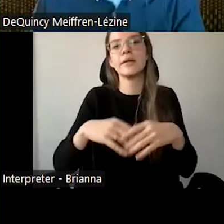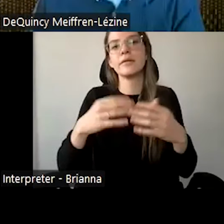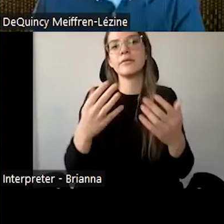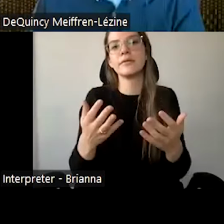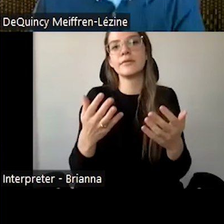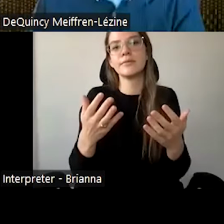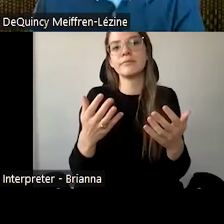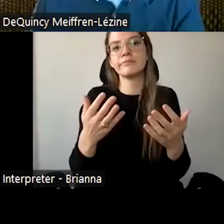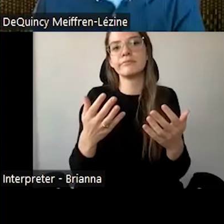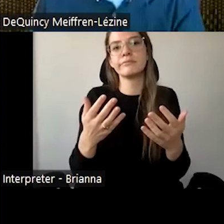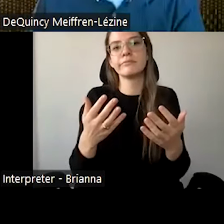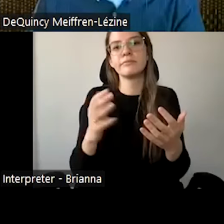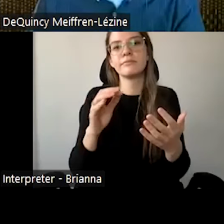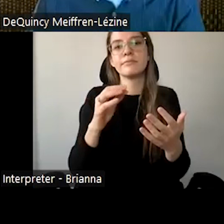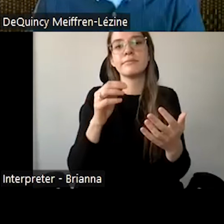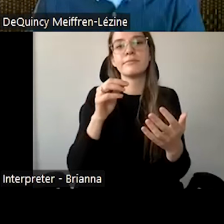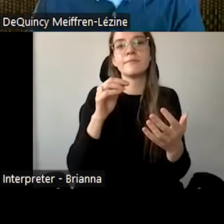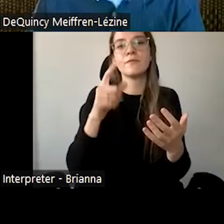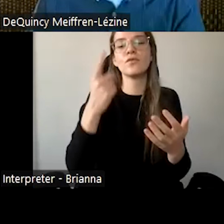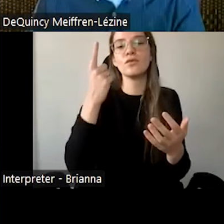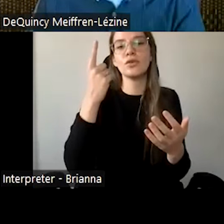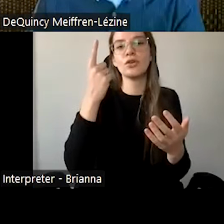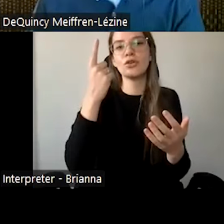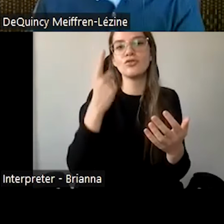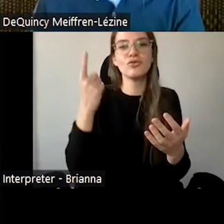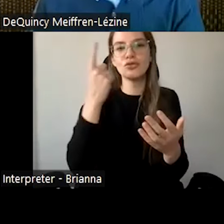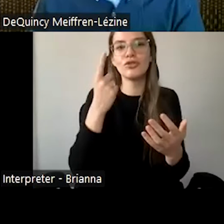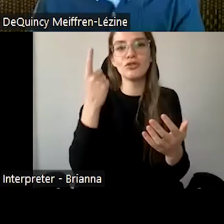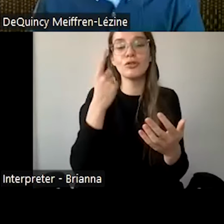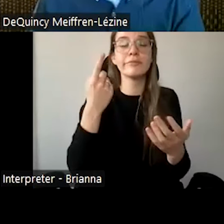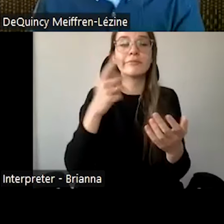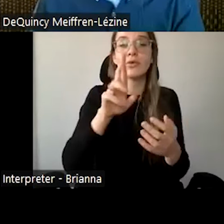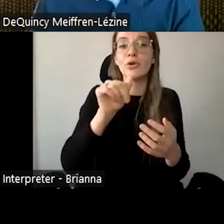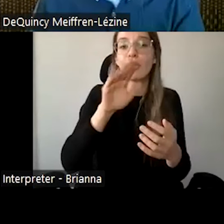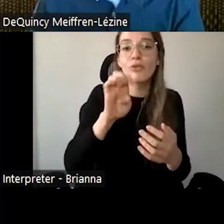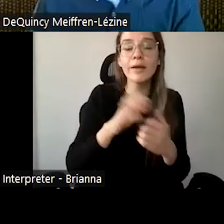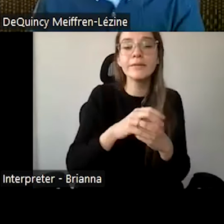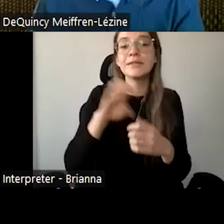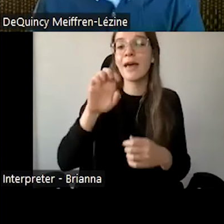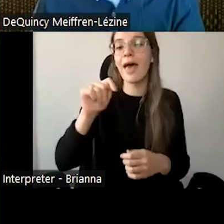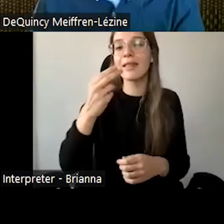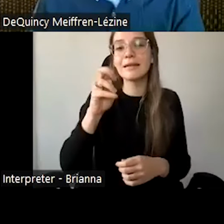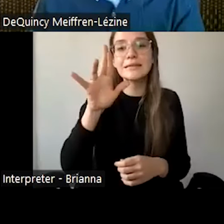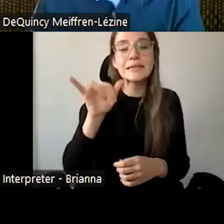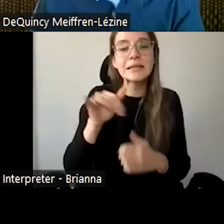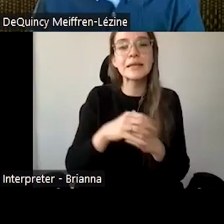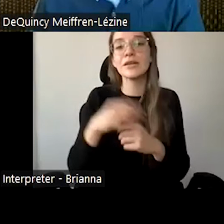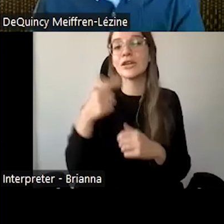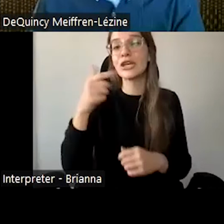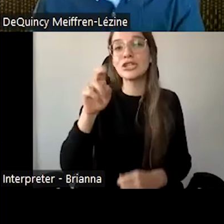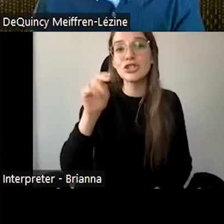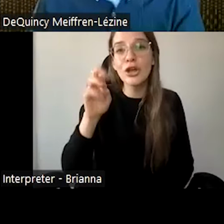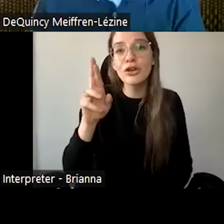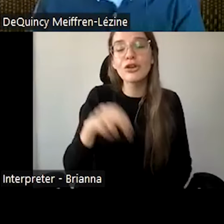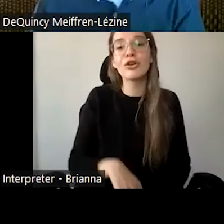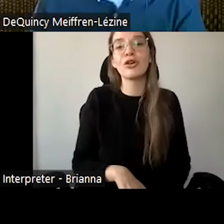in the direction of looking at race or ethnicity or gender, or